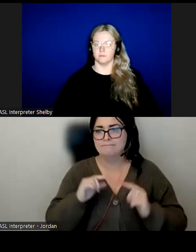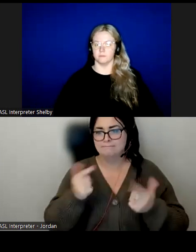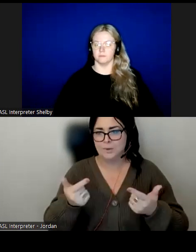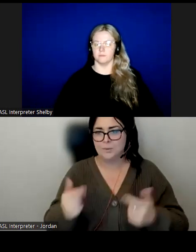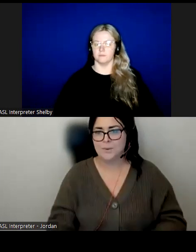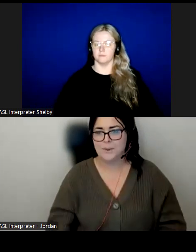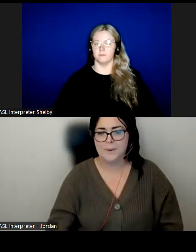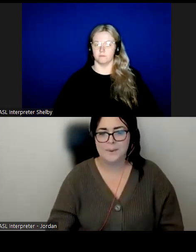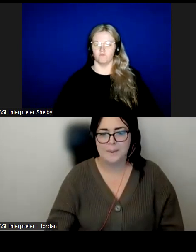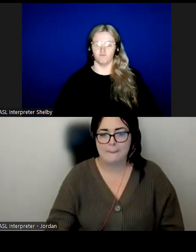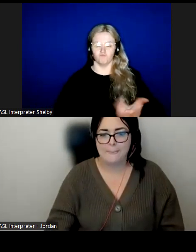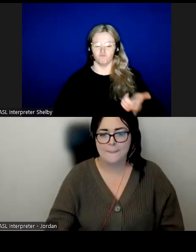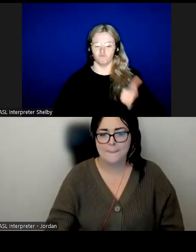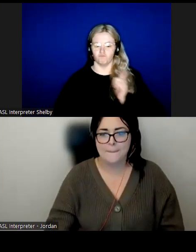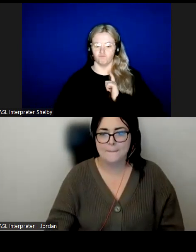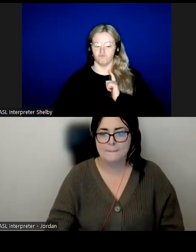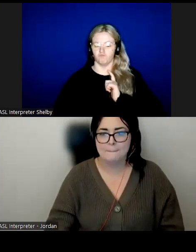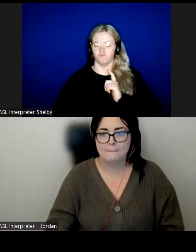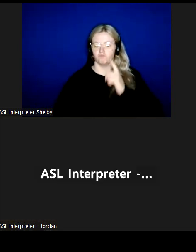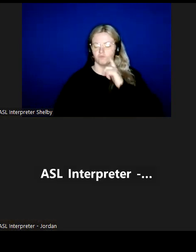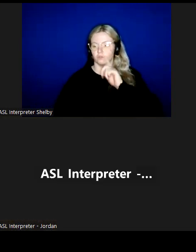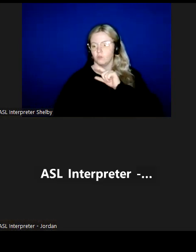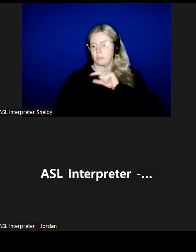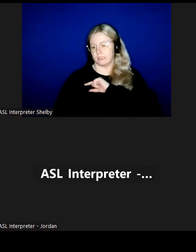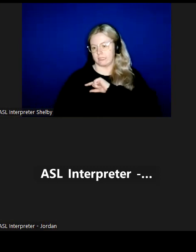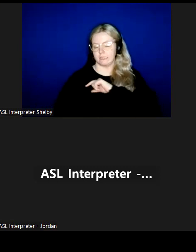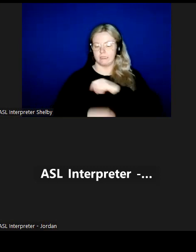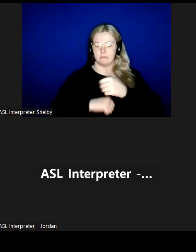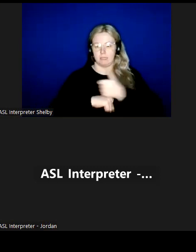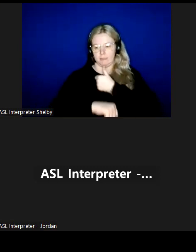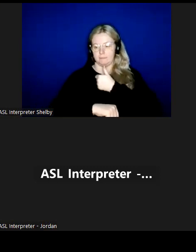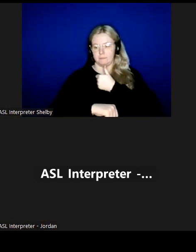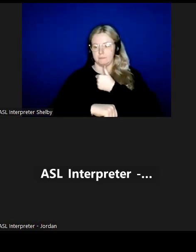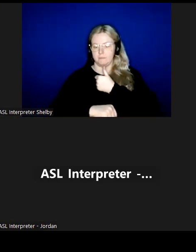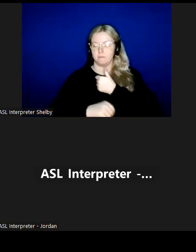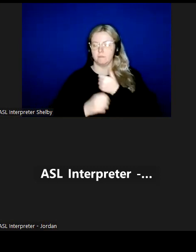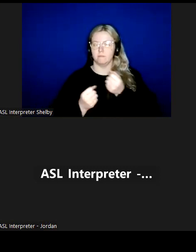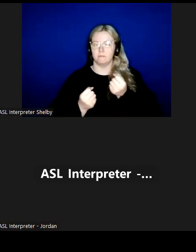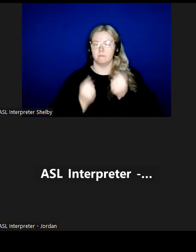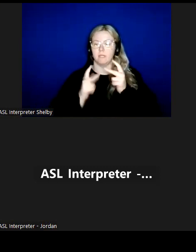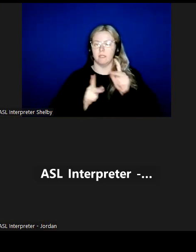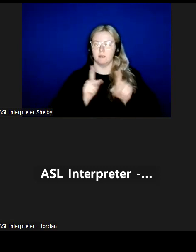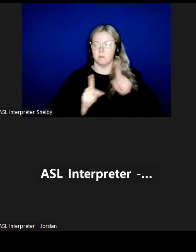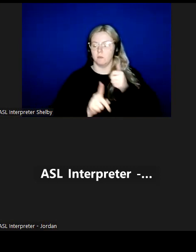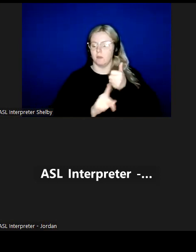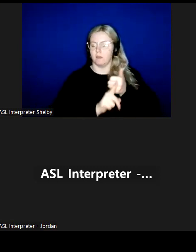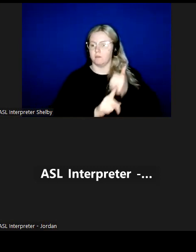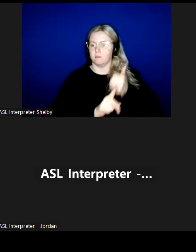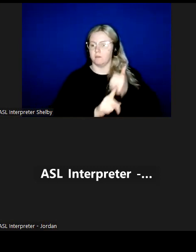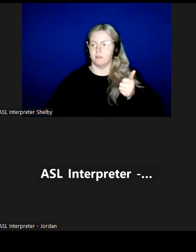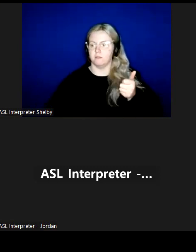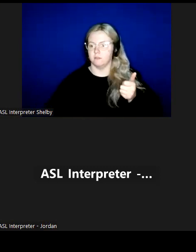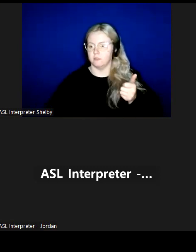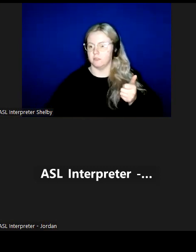Guilt and blame. People do themselves a lot of harm by taking on unhealthy guilt and